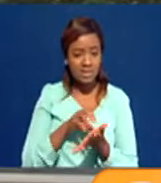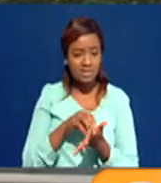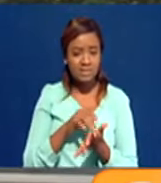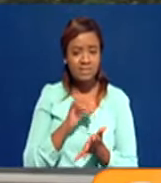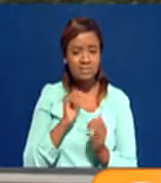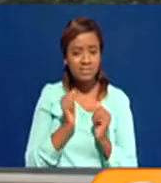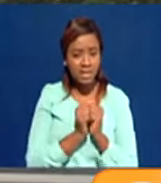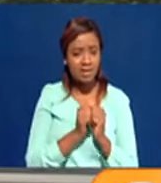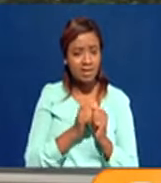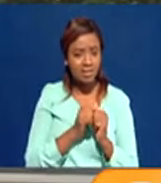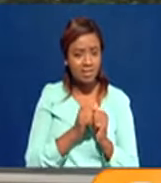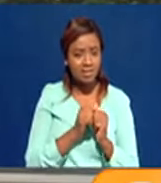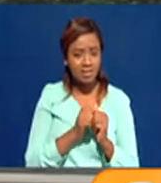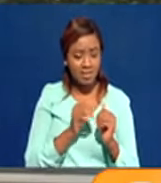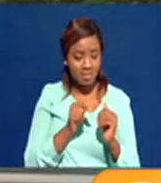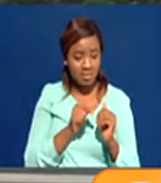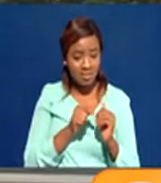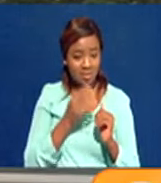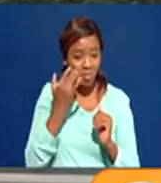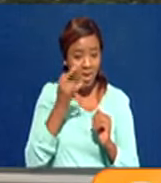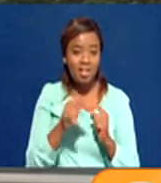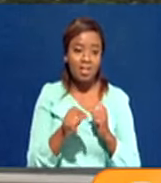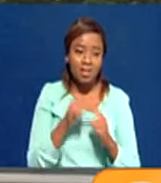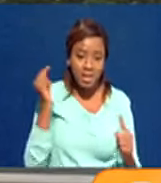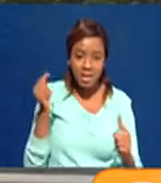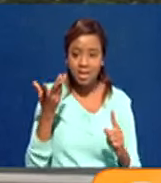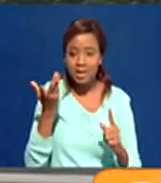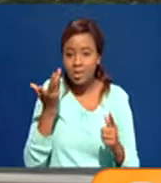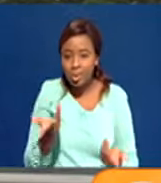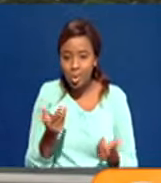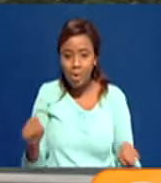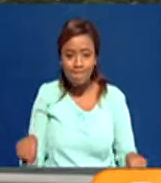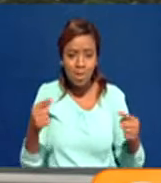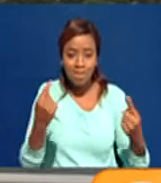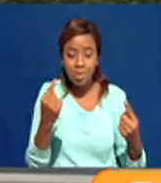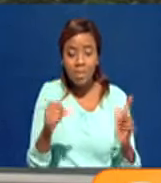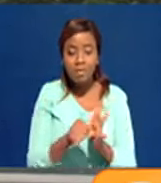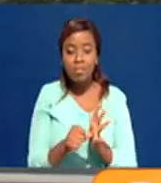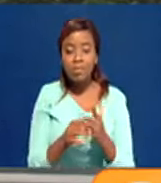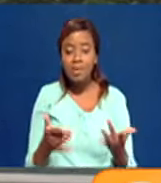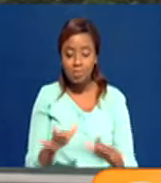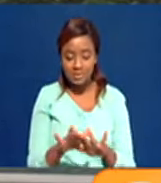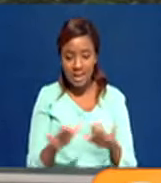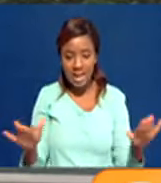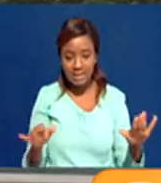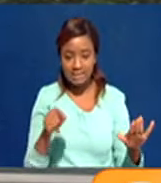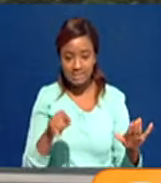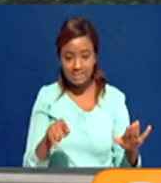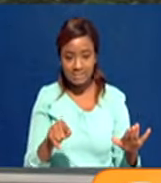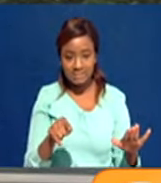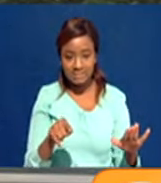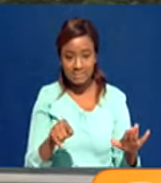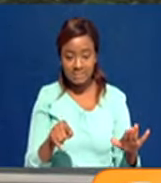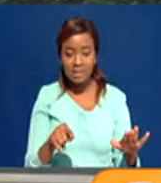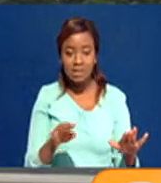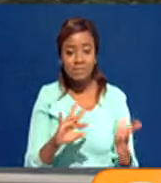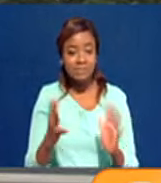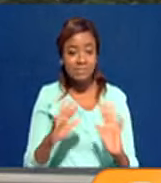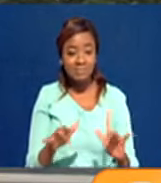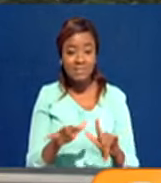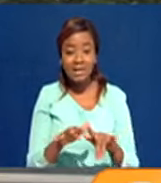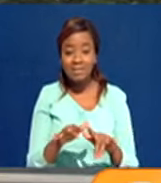cases of murder and conflict related to land disputes between buyers and sellers. In some cases, conflicts